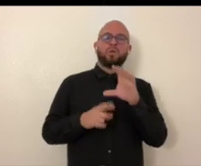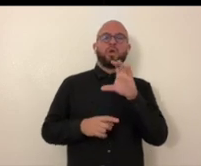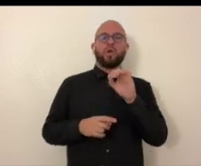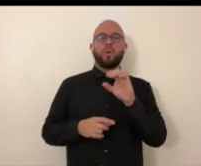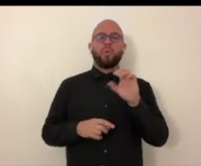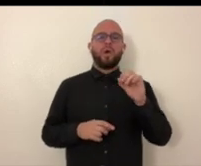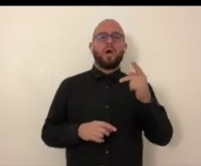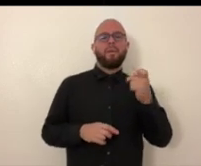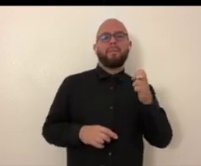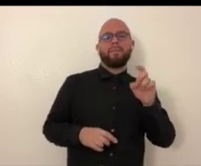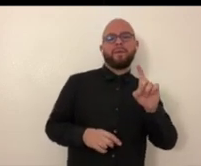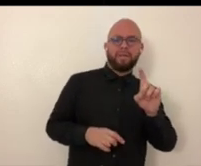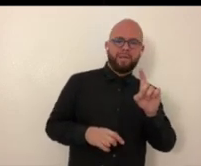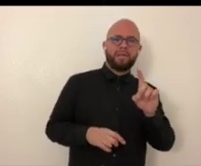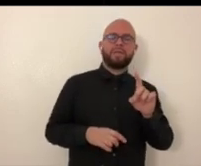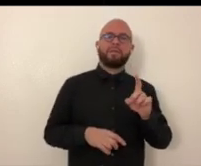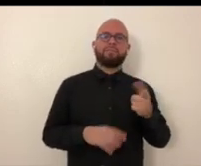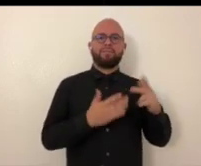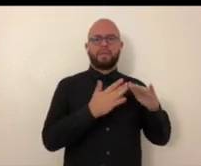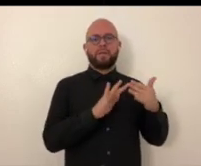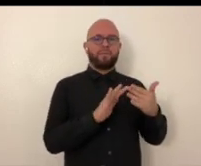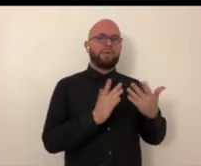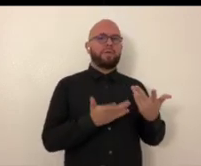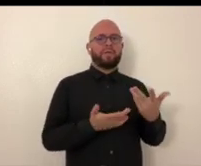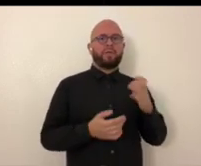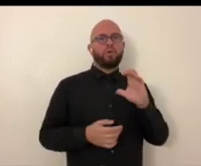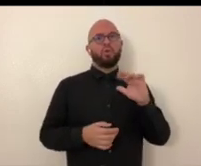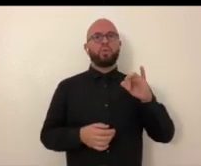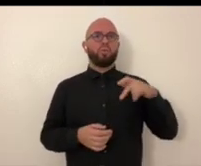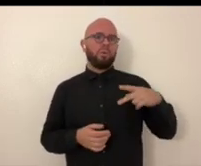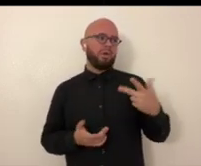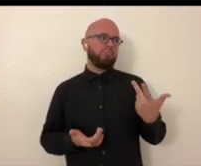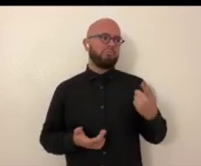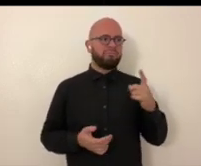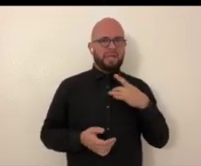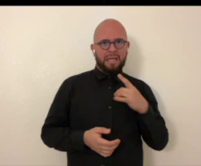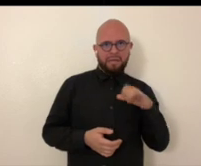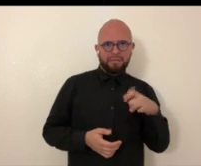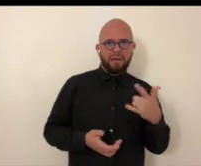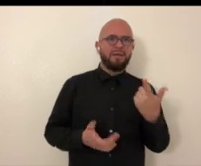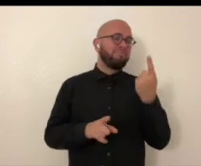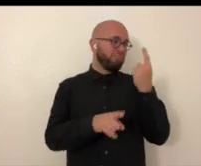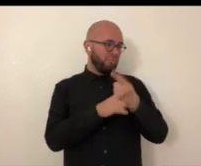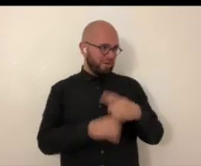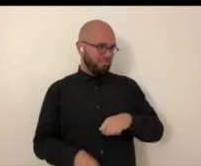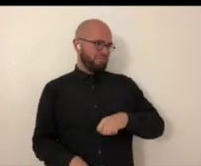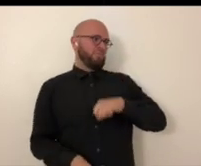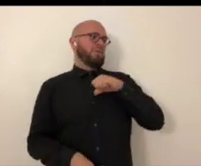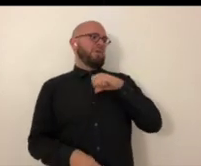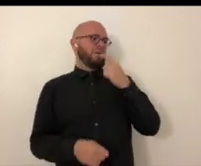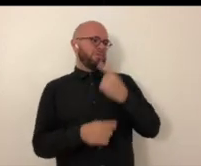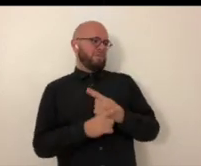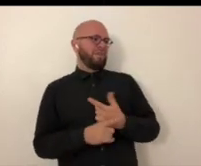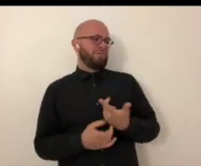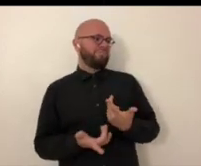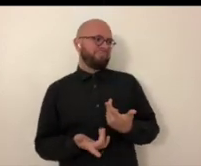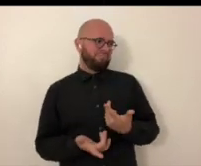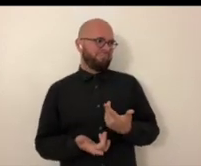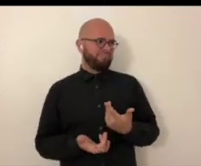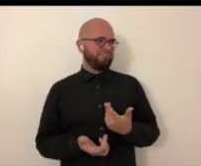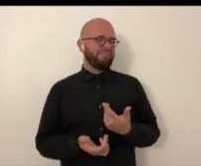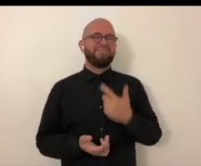But it's really interesting how that term was kind of co-opted by the community towards Crip. I really love